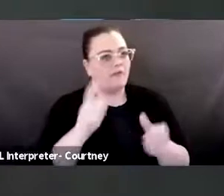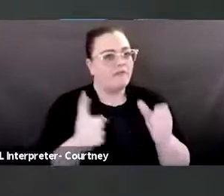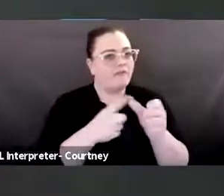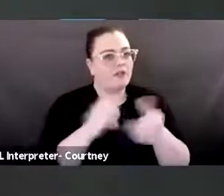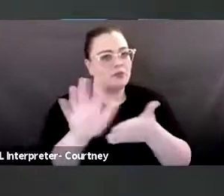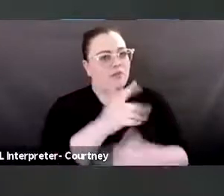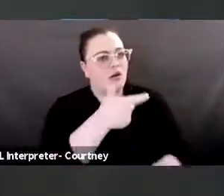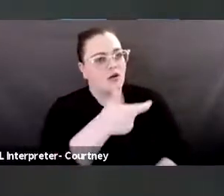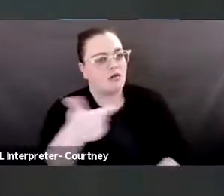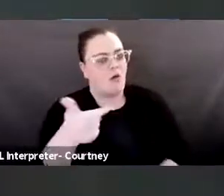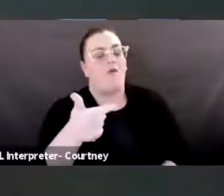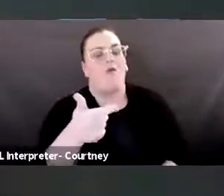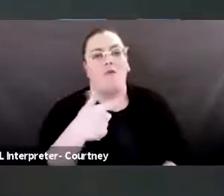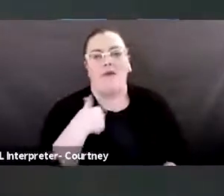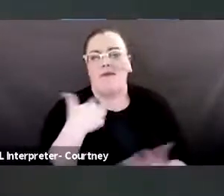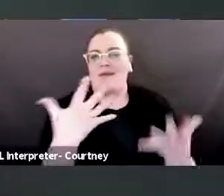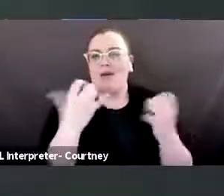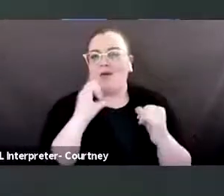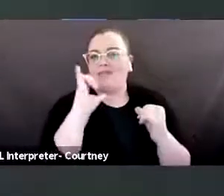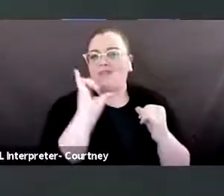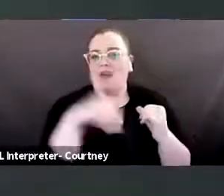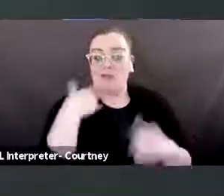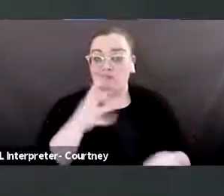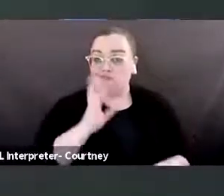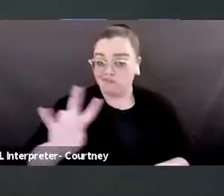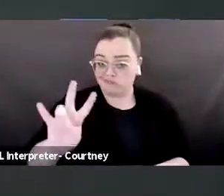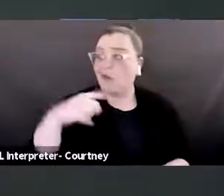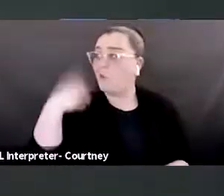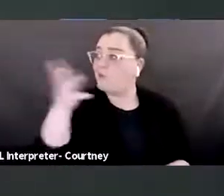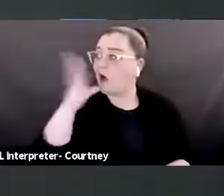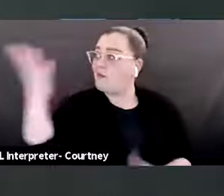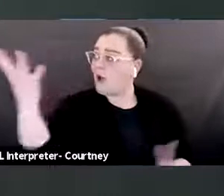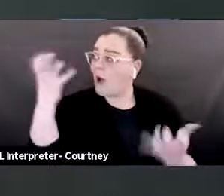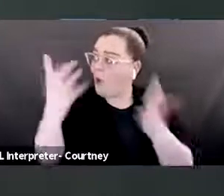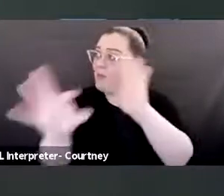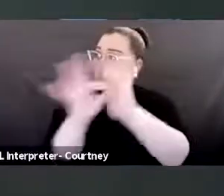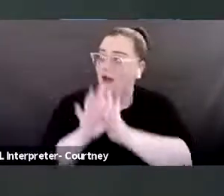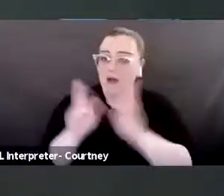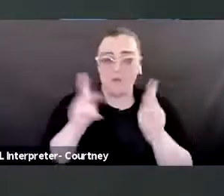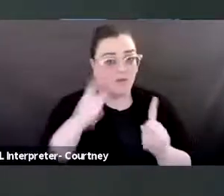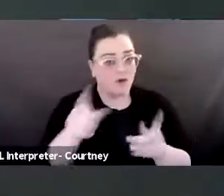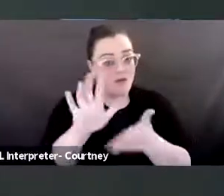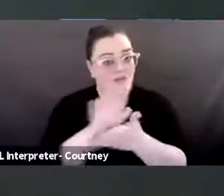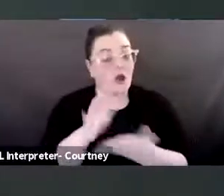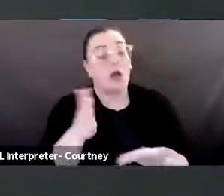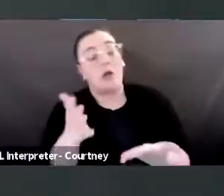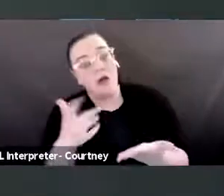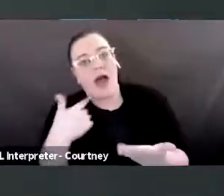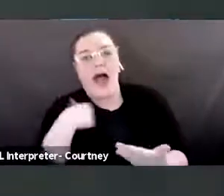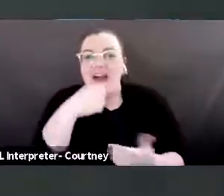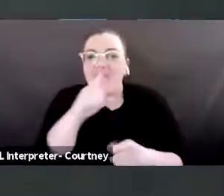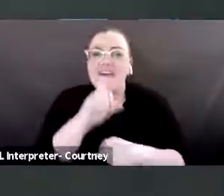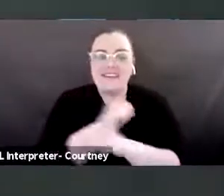to be in the movies. I told my mother that when I was 7. Little did I know, I'm not the one that gets to pick the people, but I